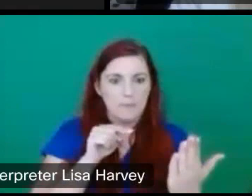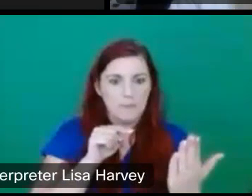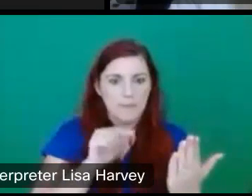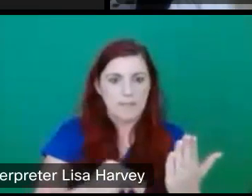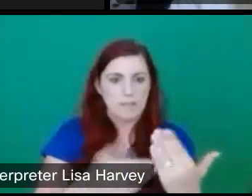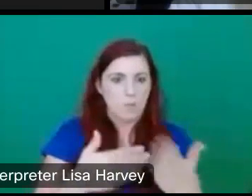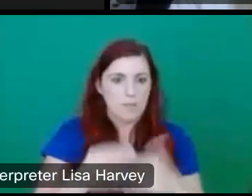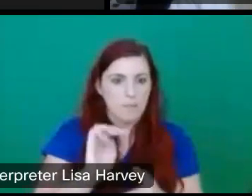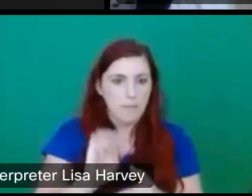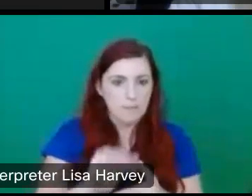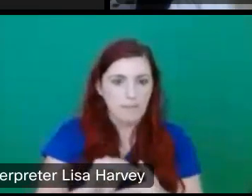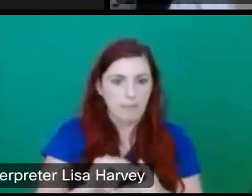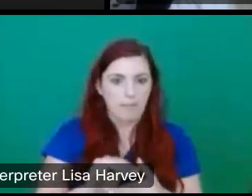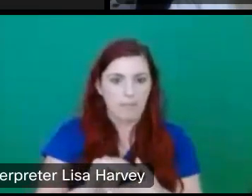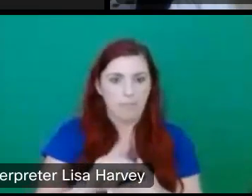it. But as you said,